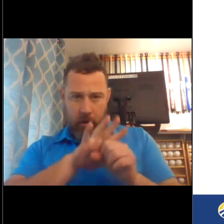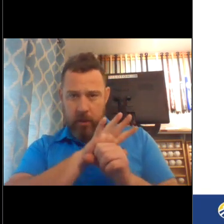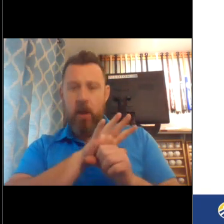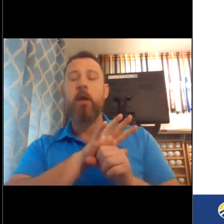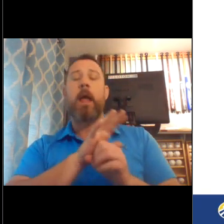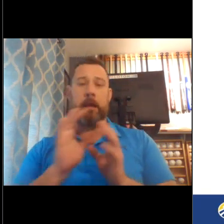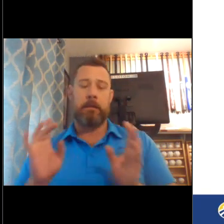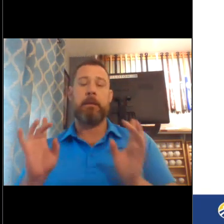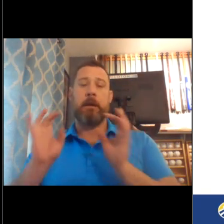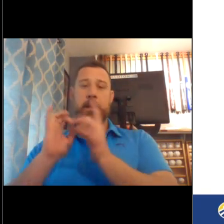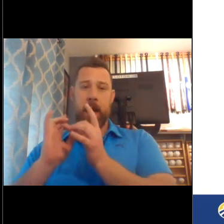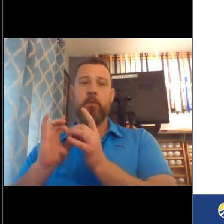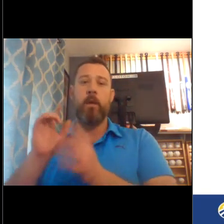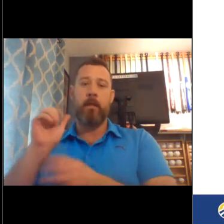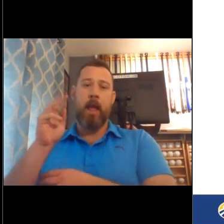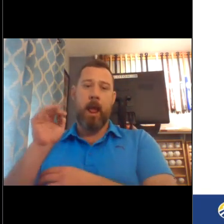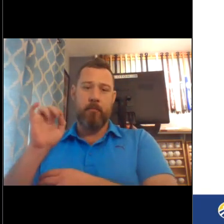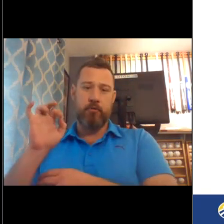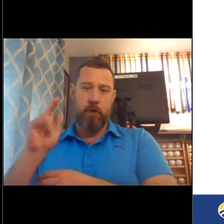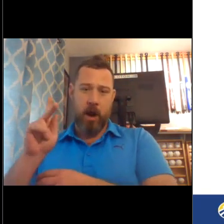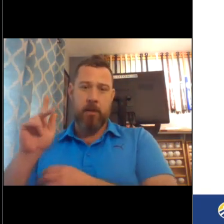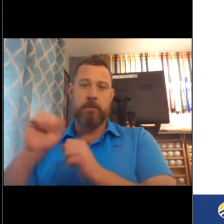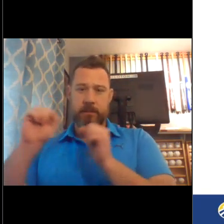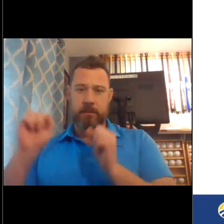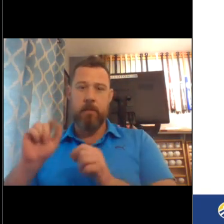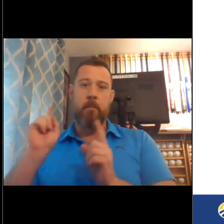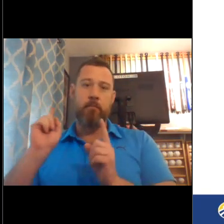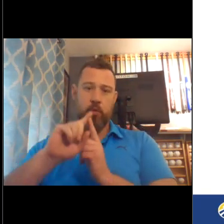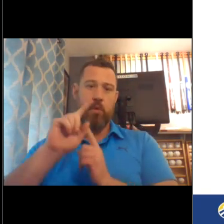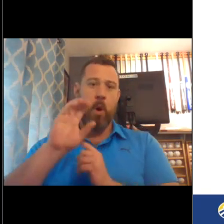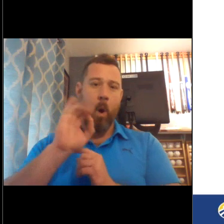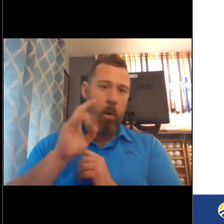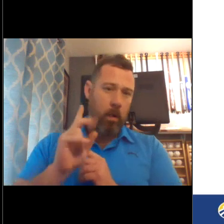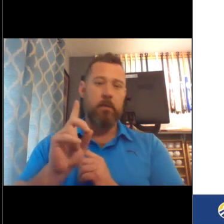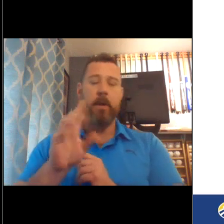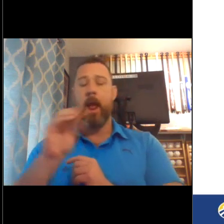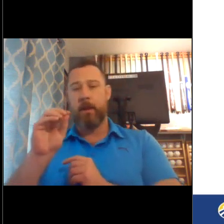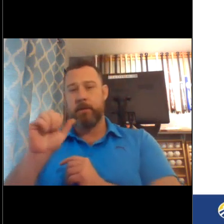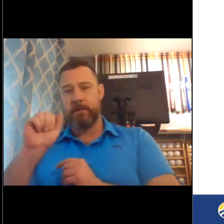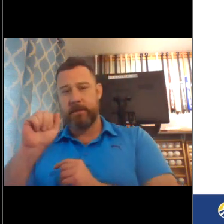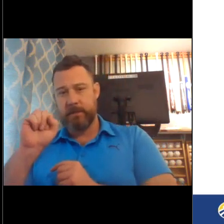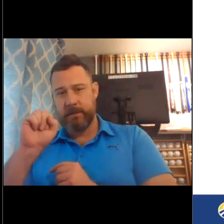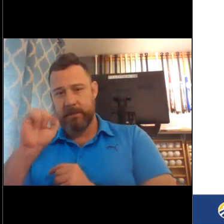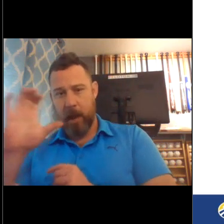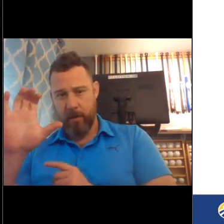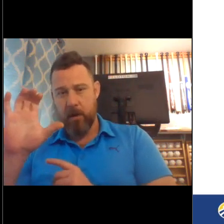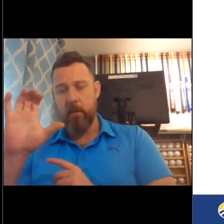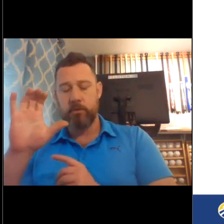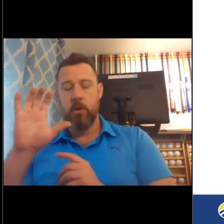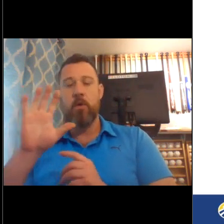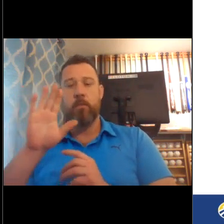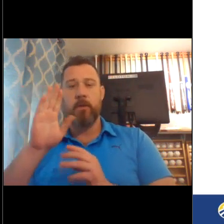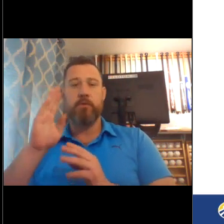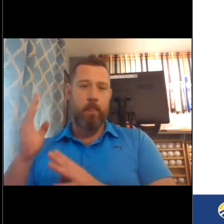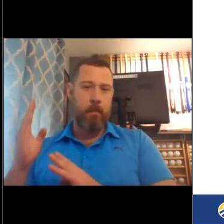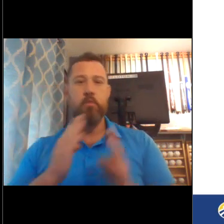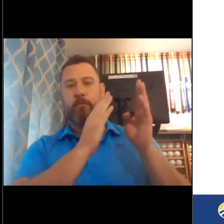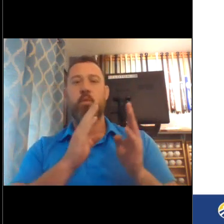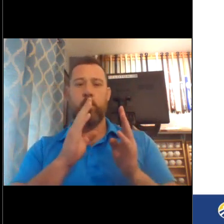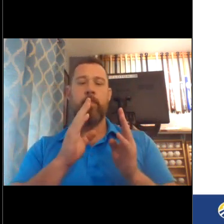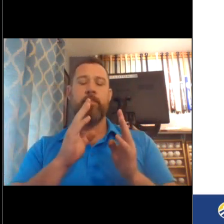the Amtrak system that goes both to Oakland and to Sacramento. So again, much better to move into the urban areas as we go